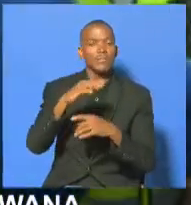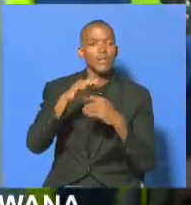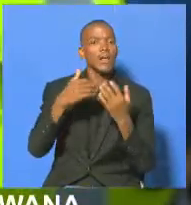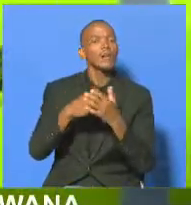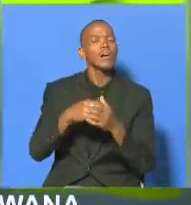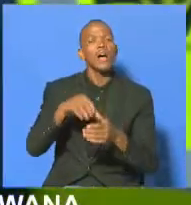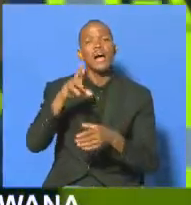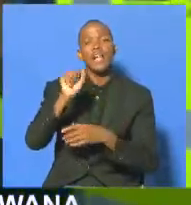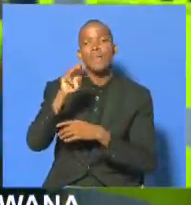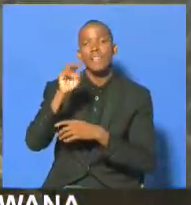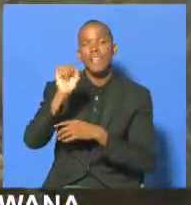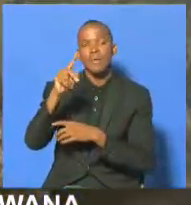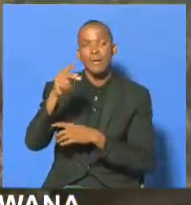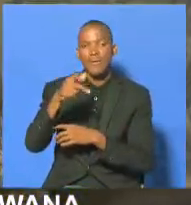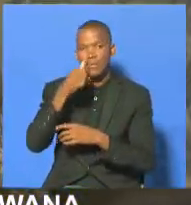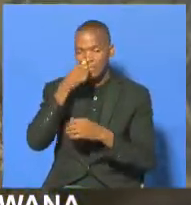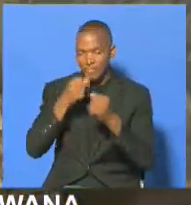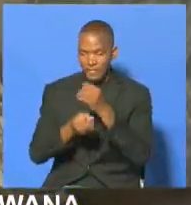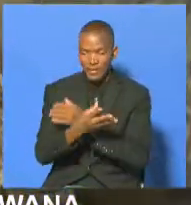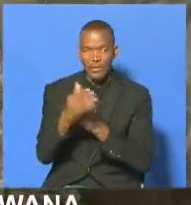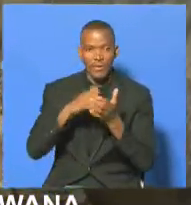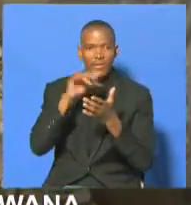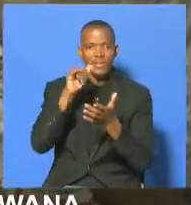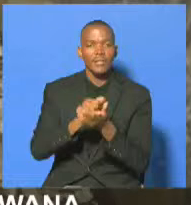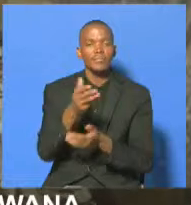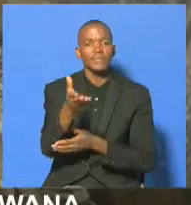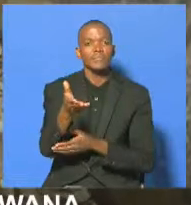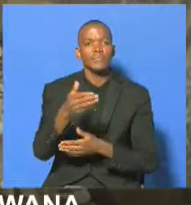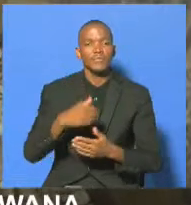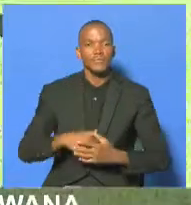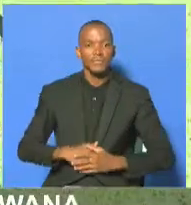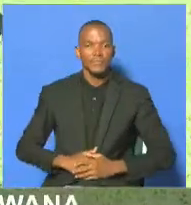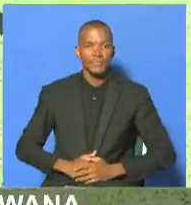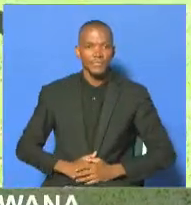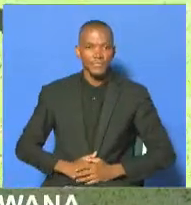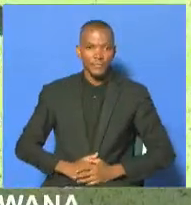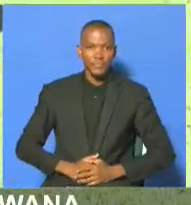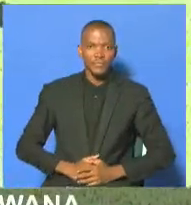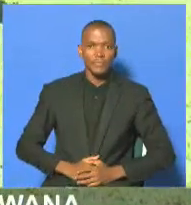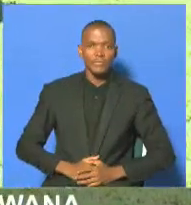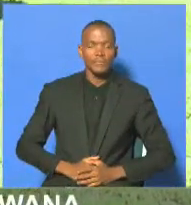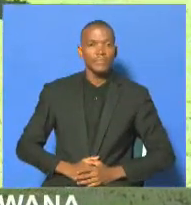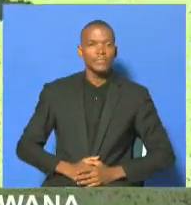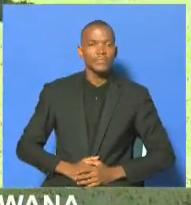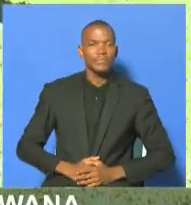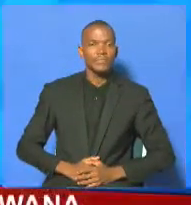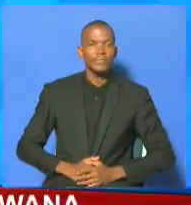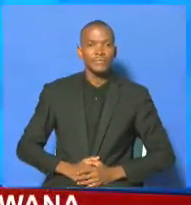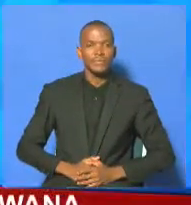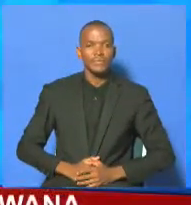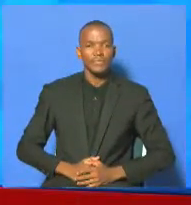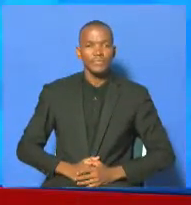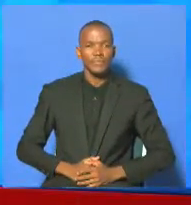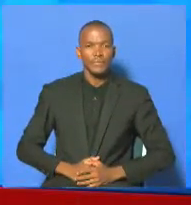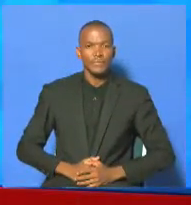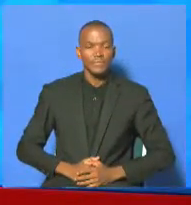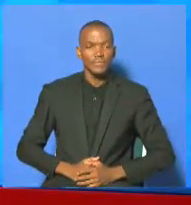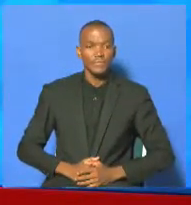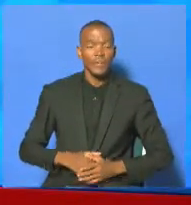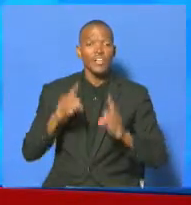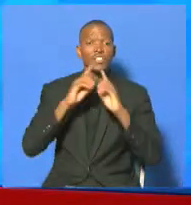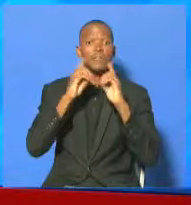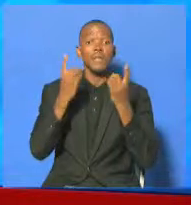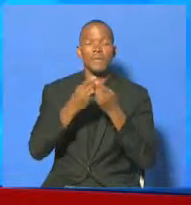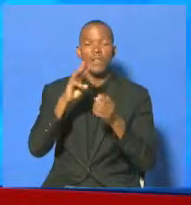artificial insemination farm. Khorata Maranyane, BTV News, Gaborone. The Department